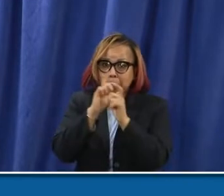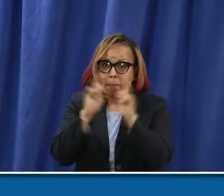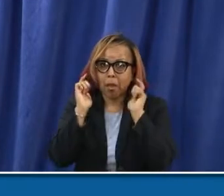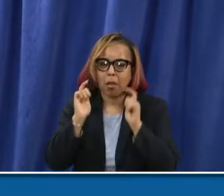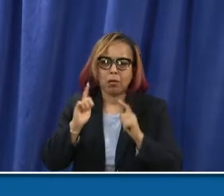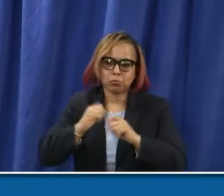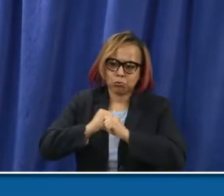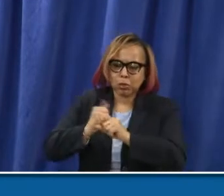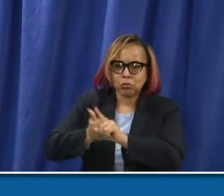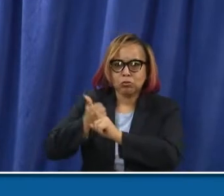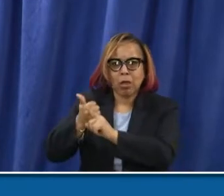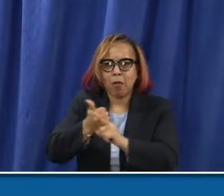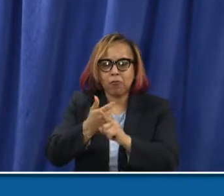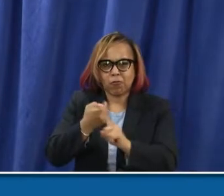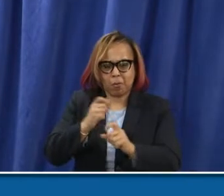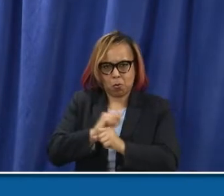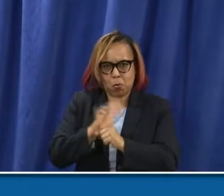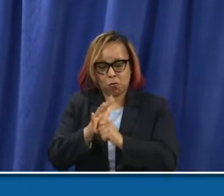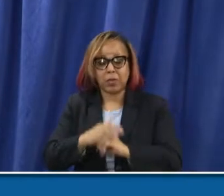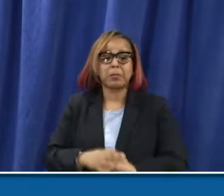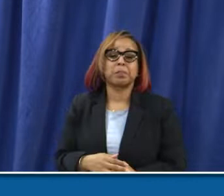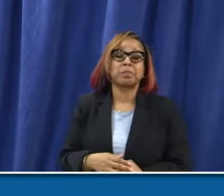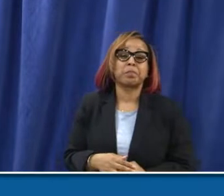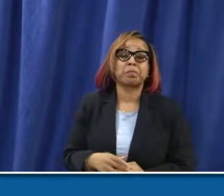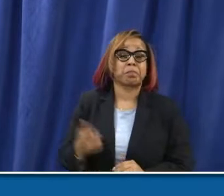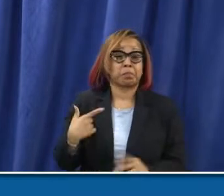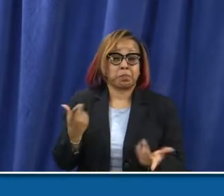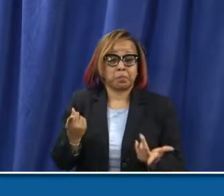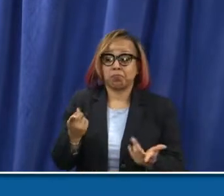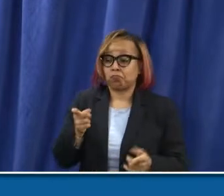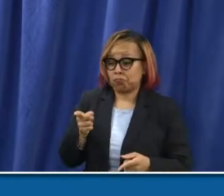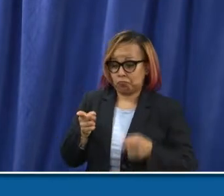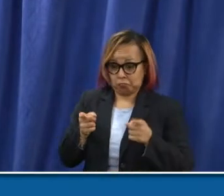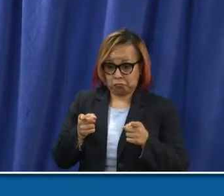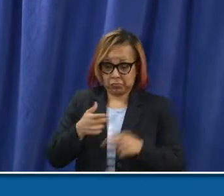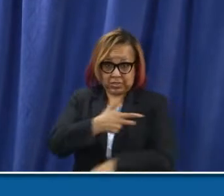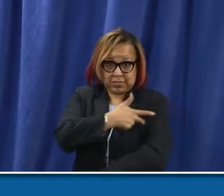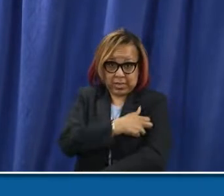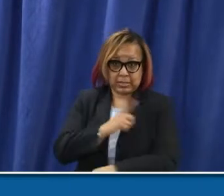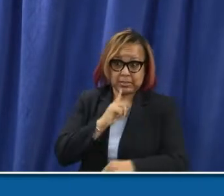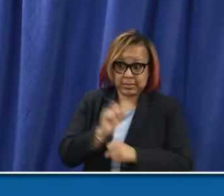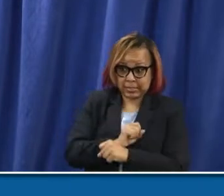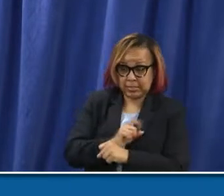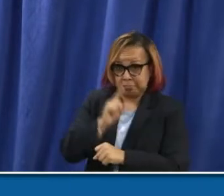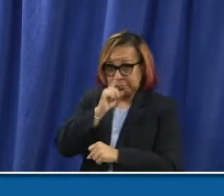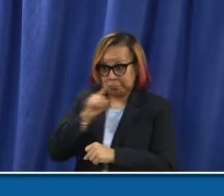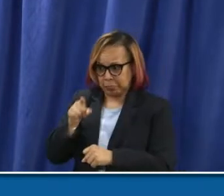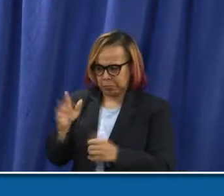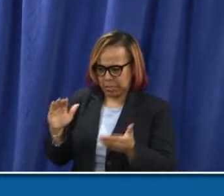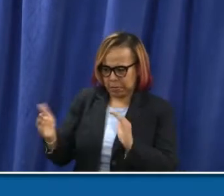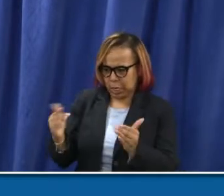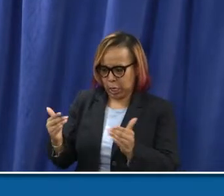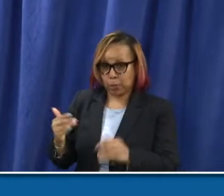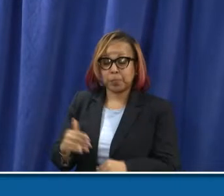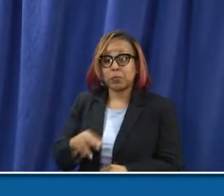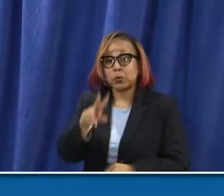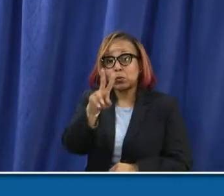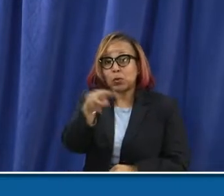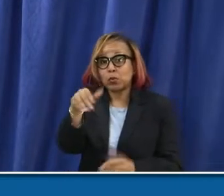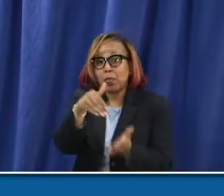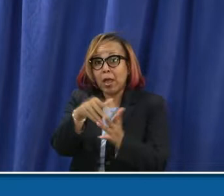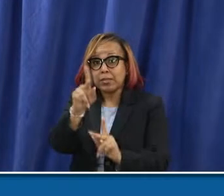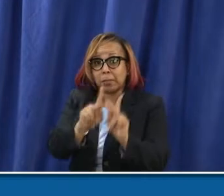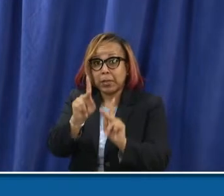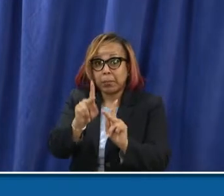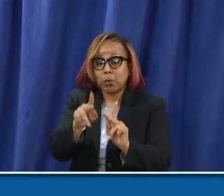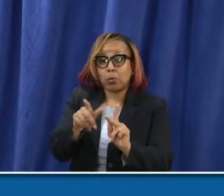keep protecting themselves against COVID, and we compare the vaccine group and the placebo group. So the 22,000 people, give or